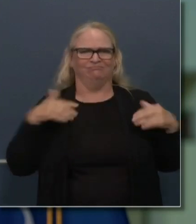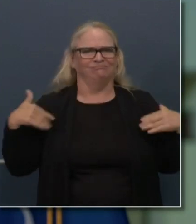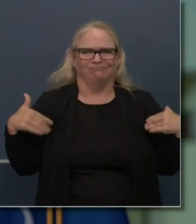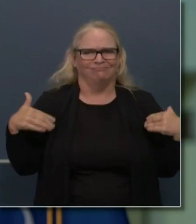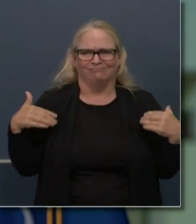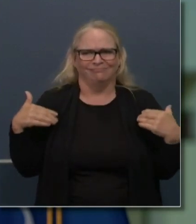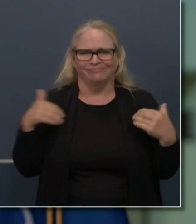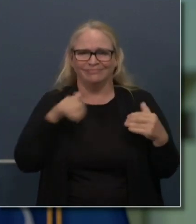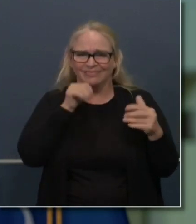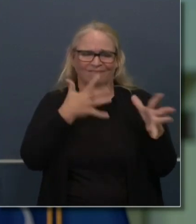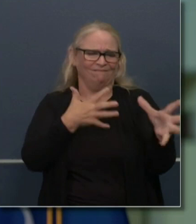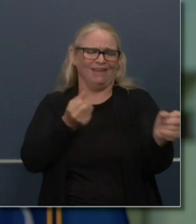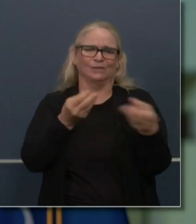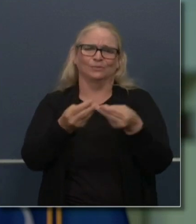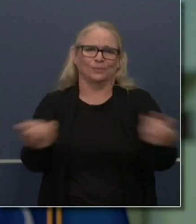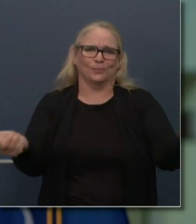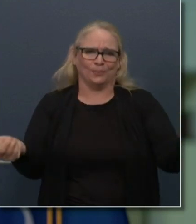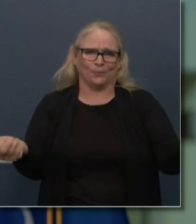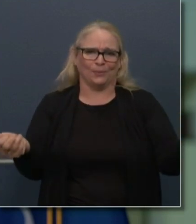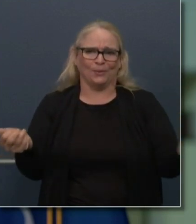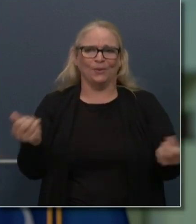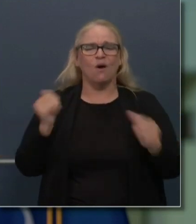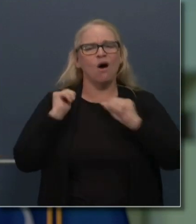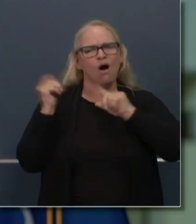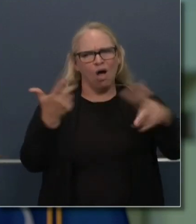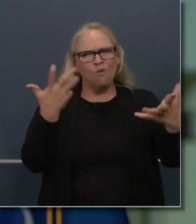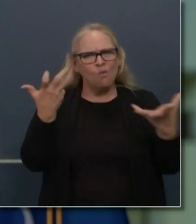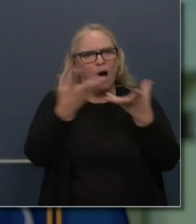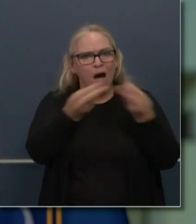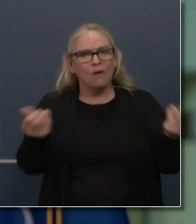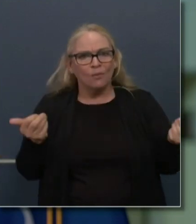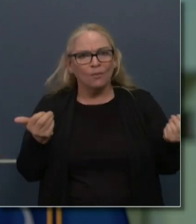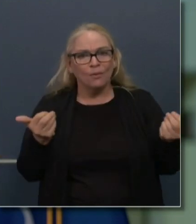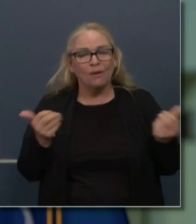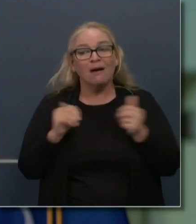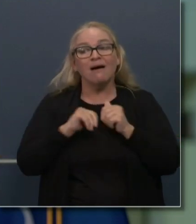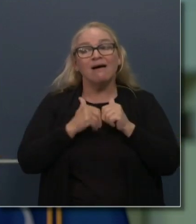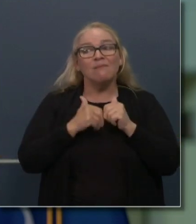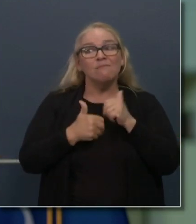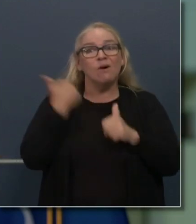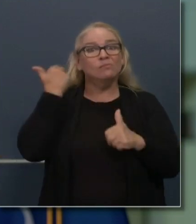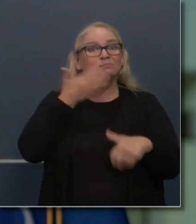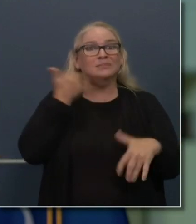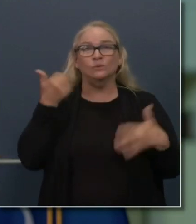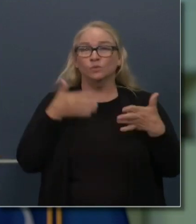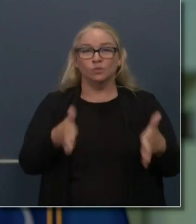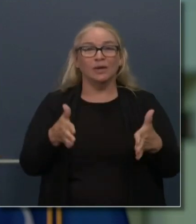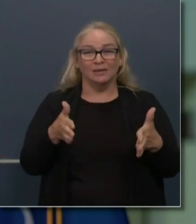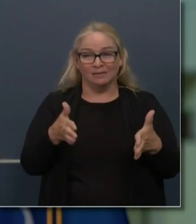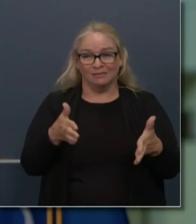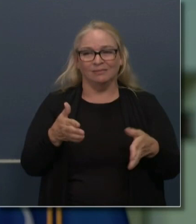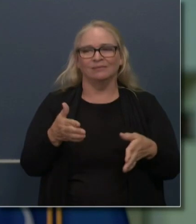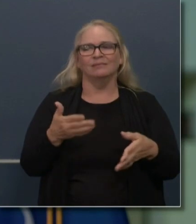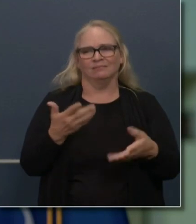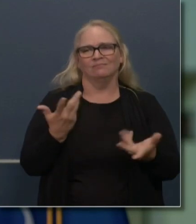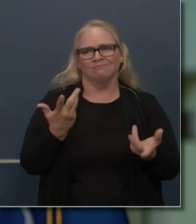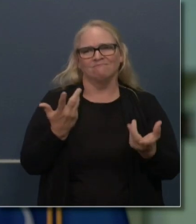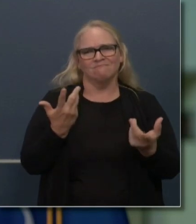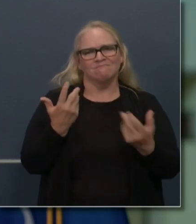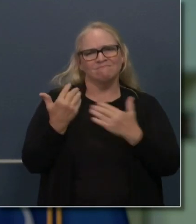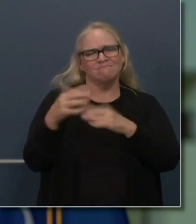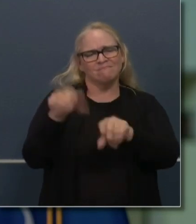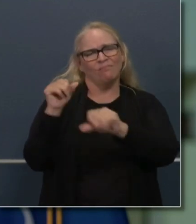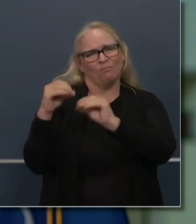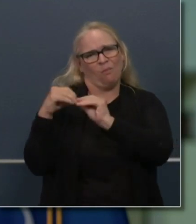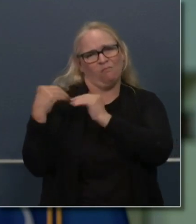go away. And so the sooner we get back to practicing a little bit more personal responsibility in terms of the work